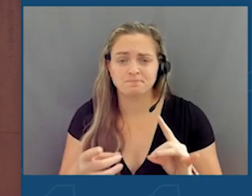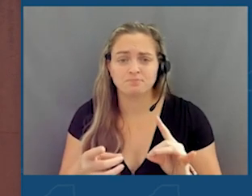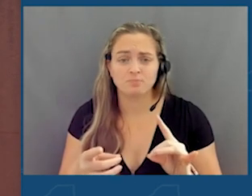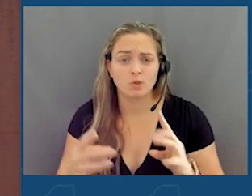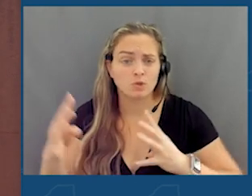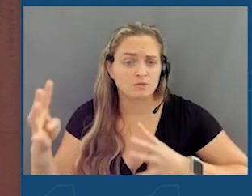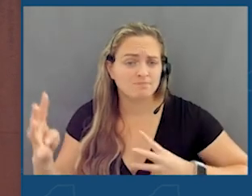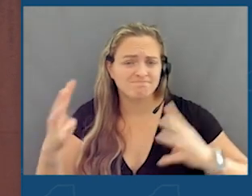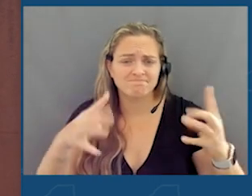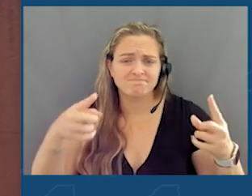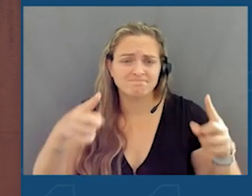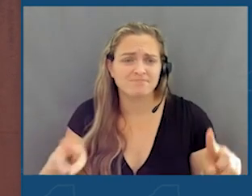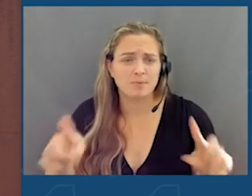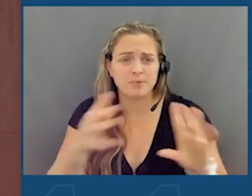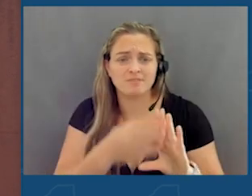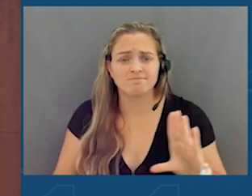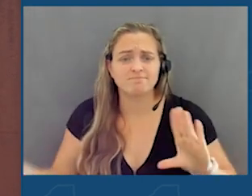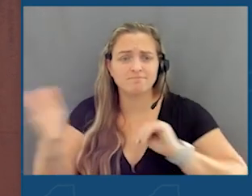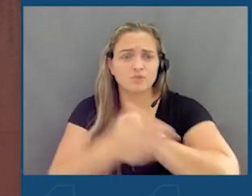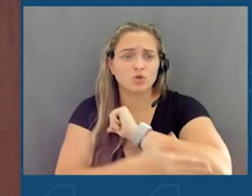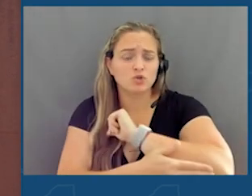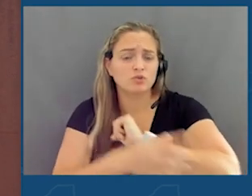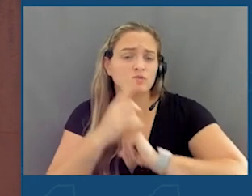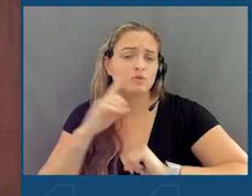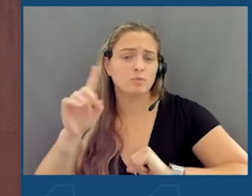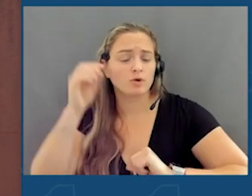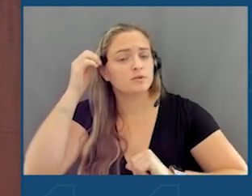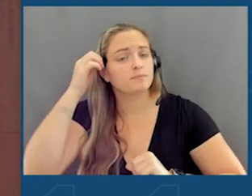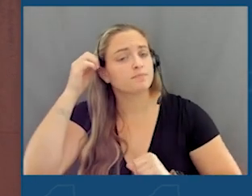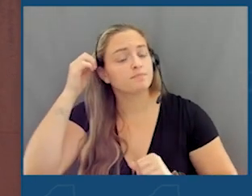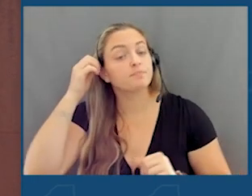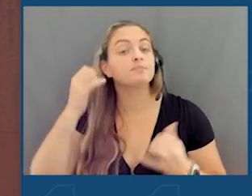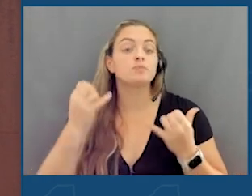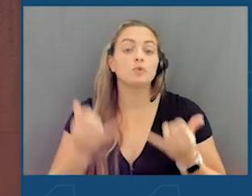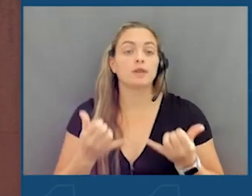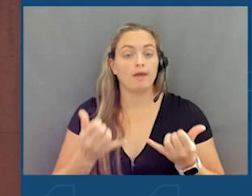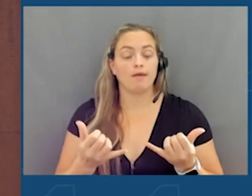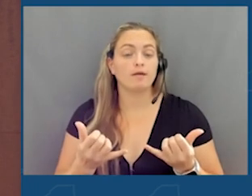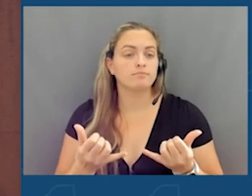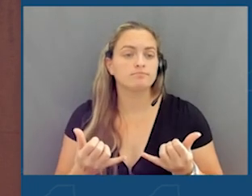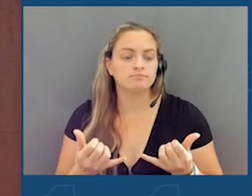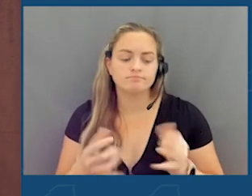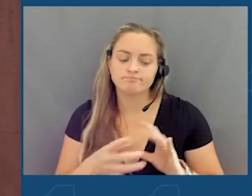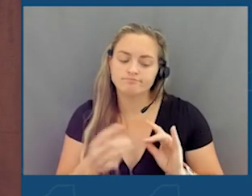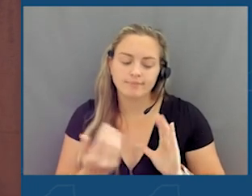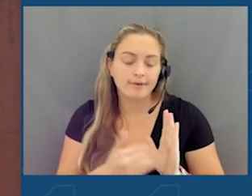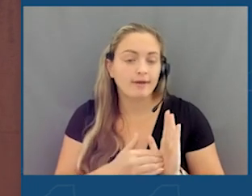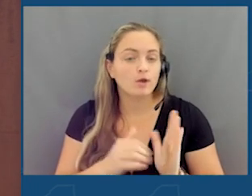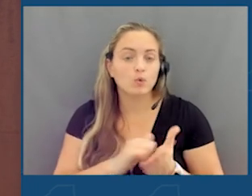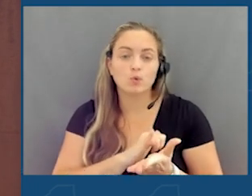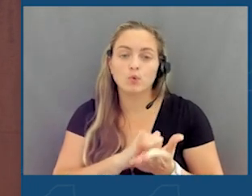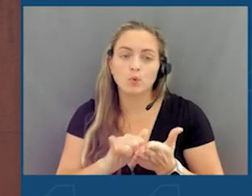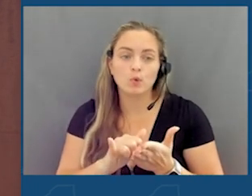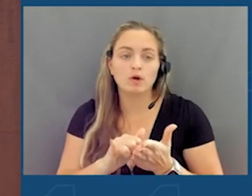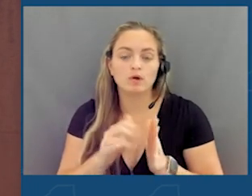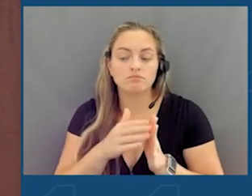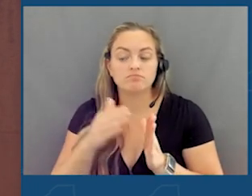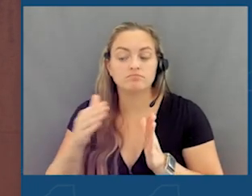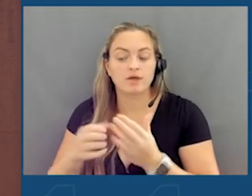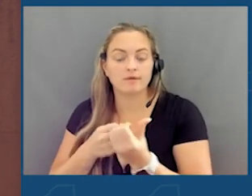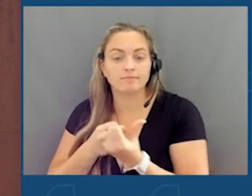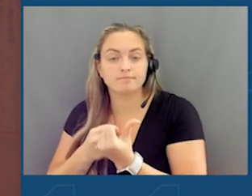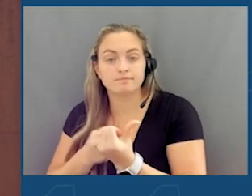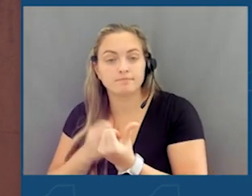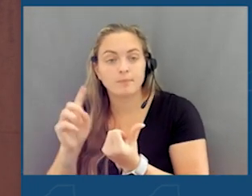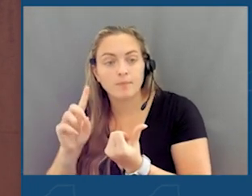going on across this country for our democracy. And today we are making the statement once again that New York stands on the side of democracy, on the side